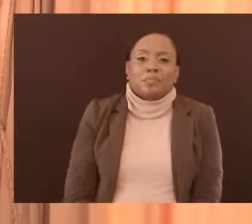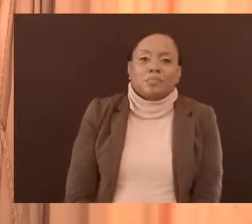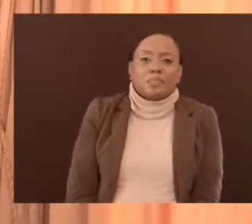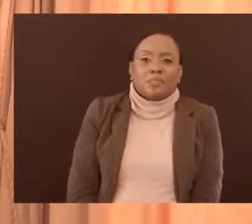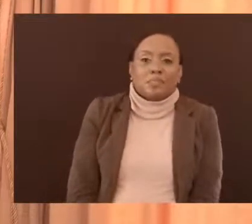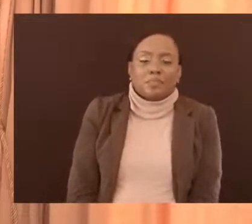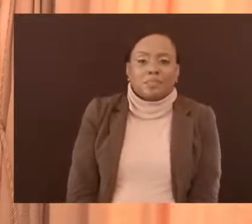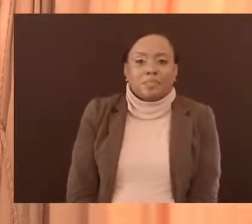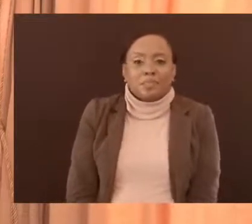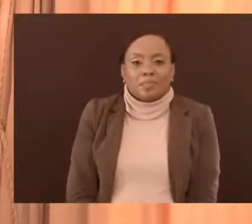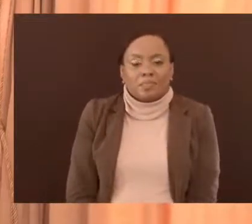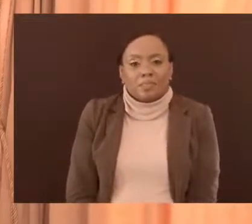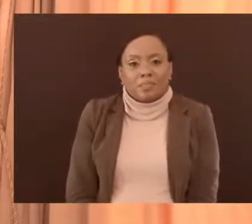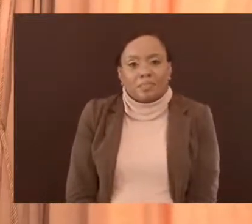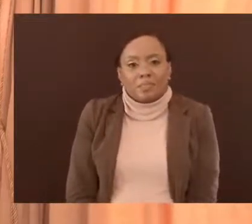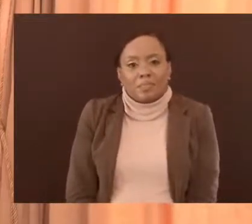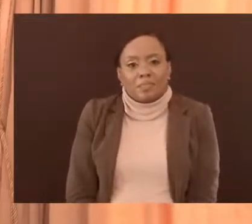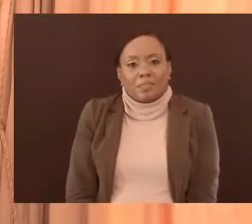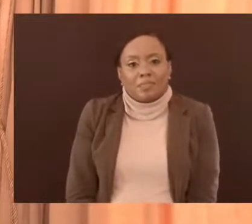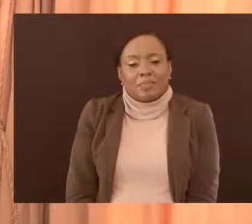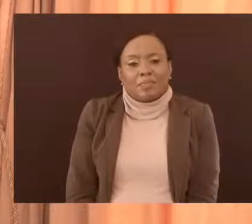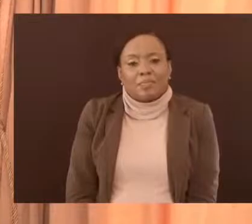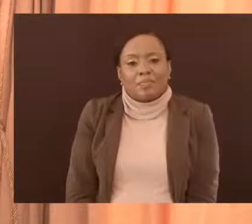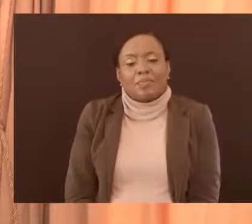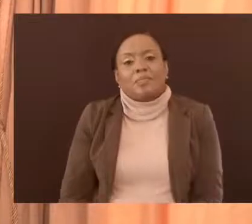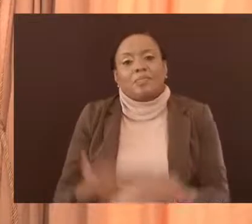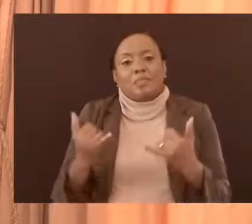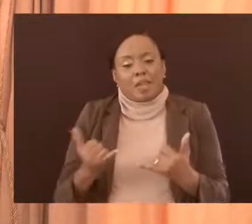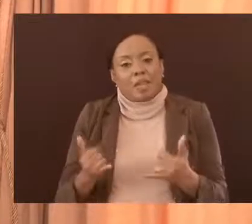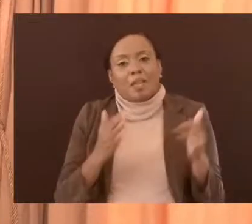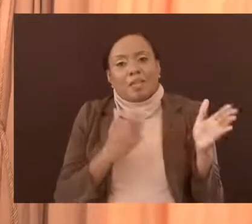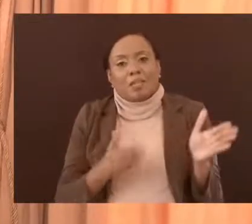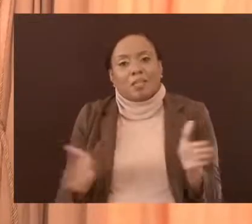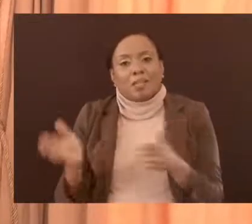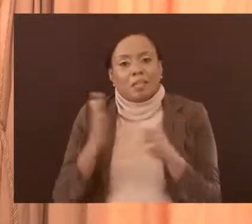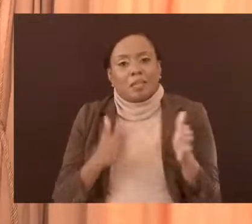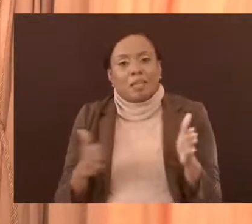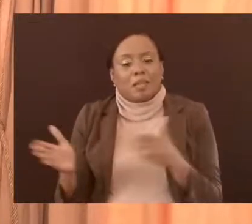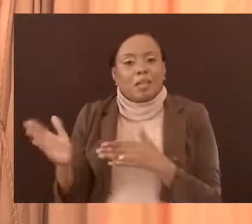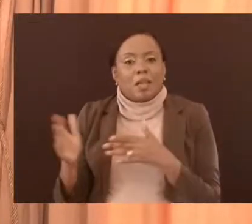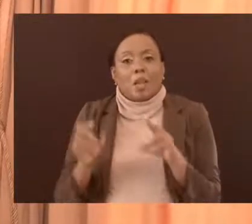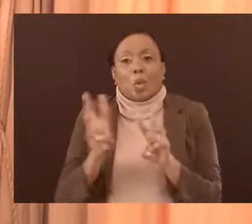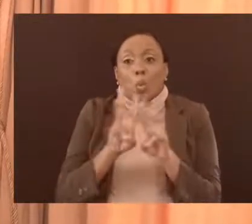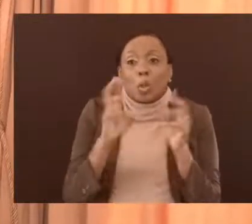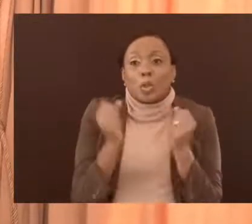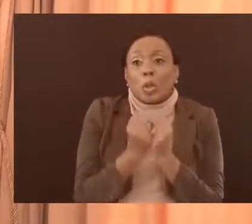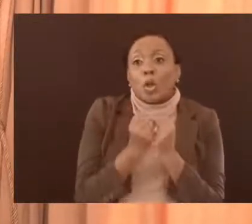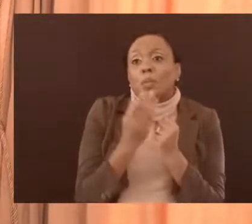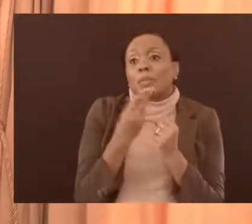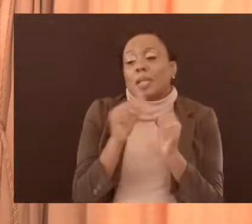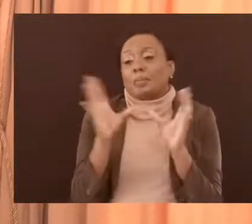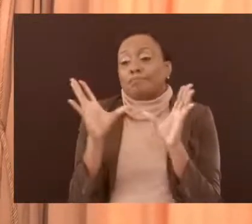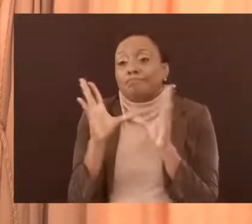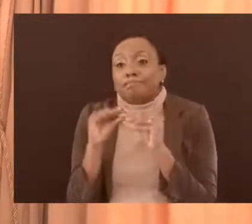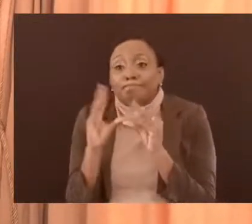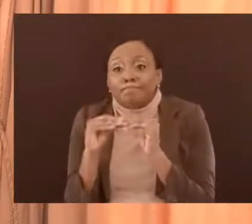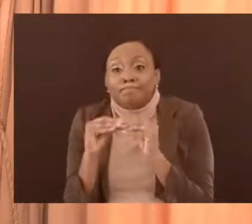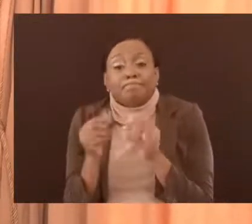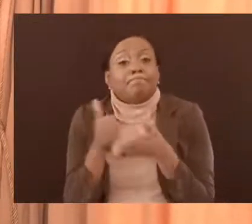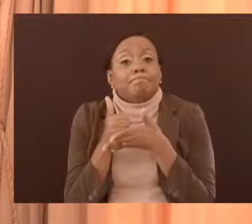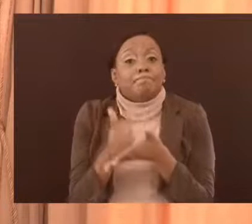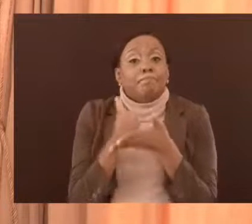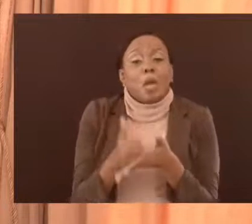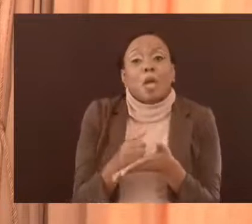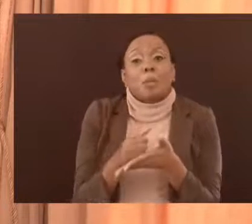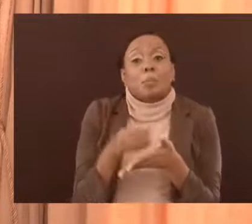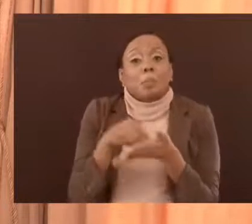they're organizing sessions and workshops to help each other with materials and resources that can